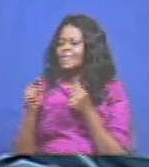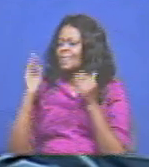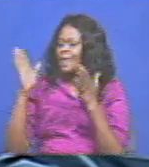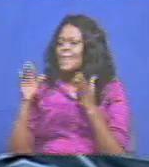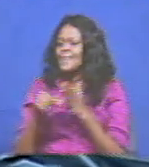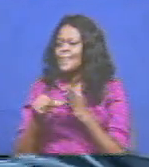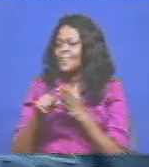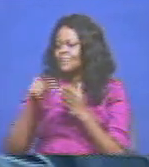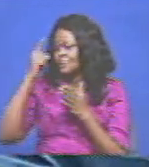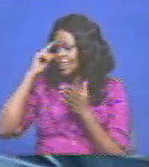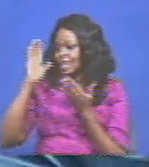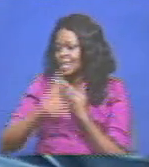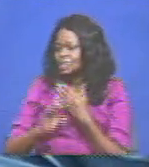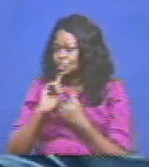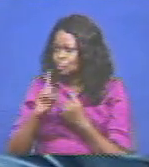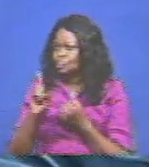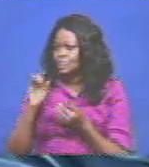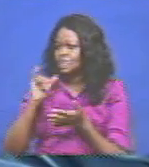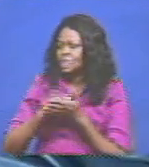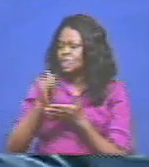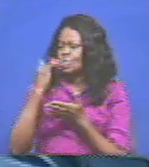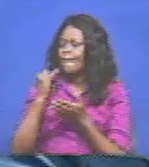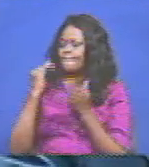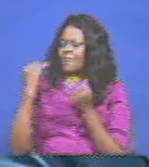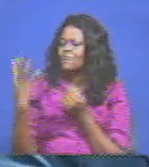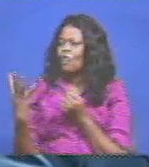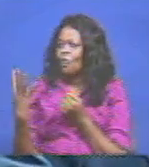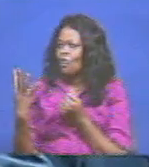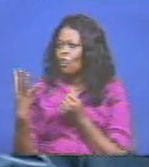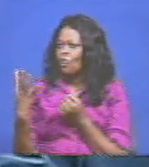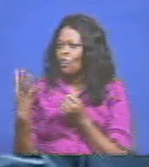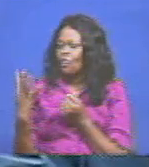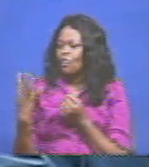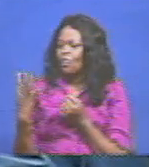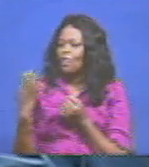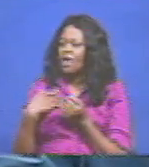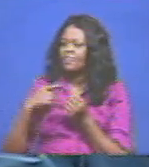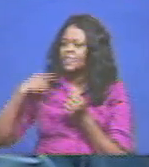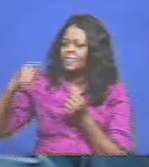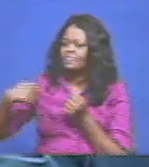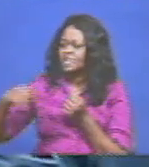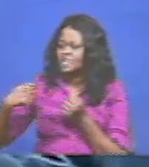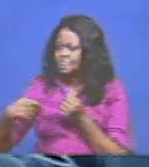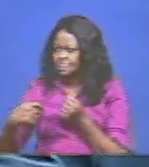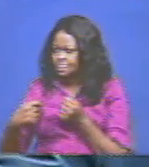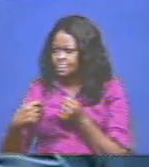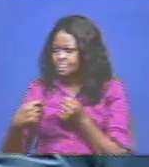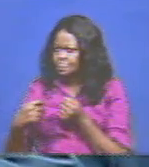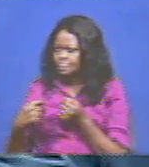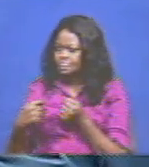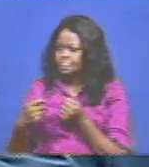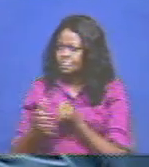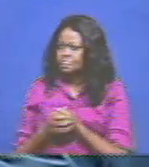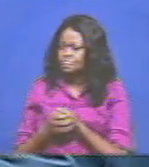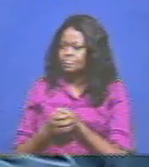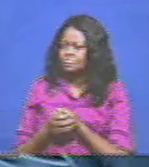for the country. Indeed. And therefore, that is why the Big Four has the manufacturing. Yes. Manufacturing is to address mm-hmm. the